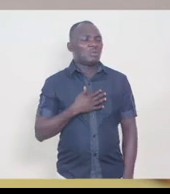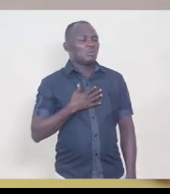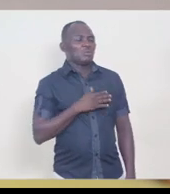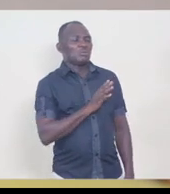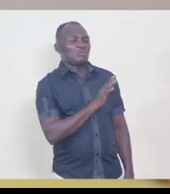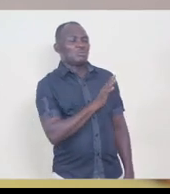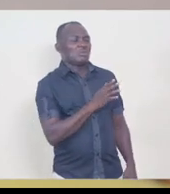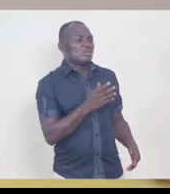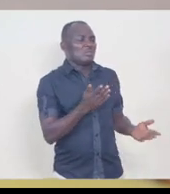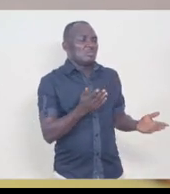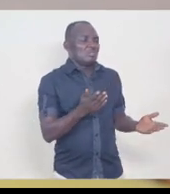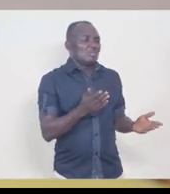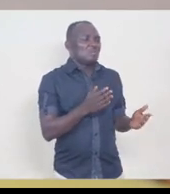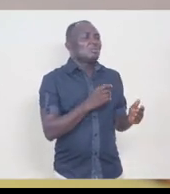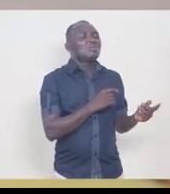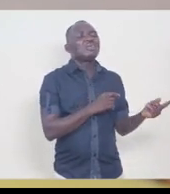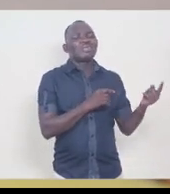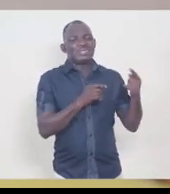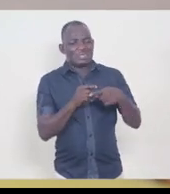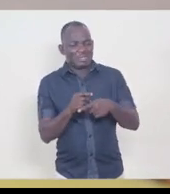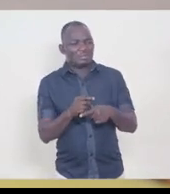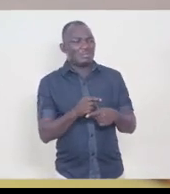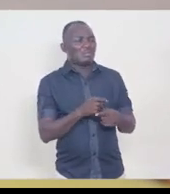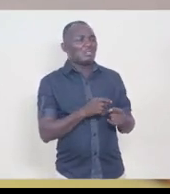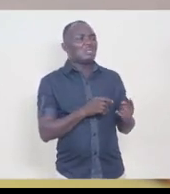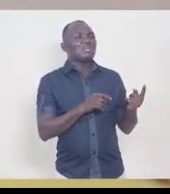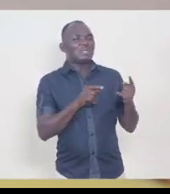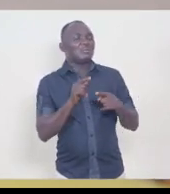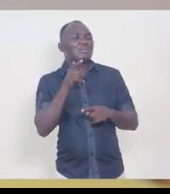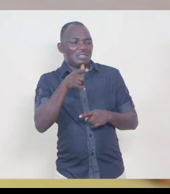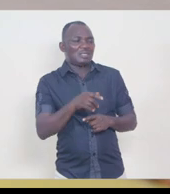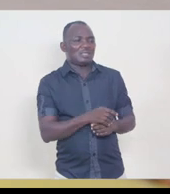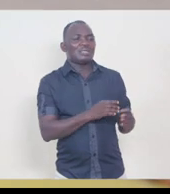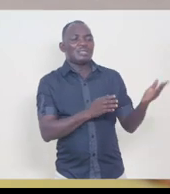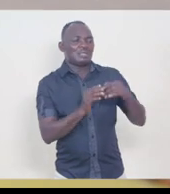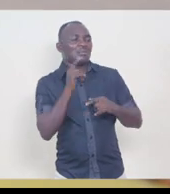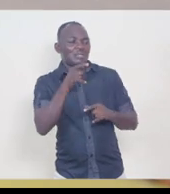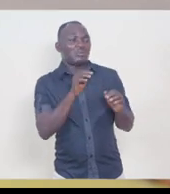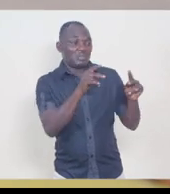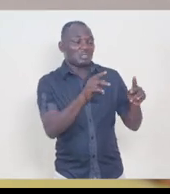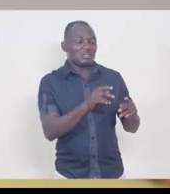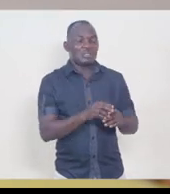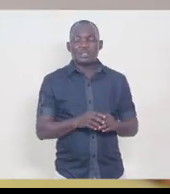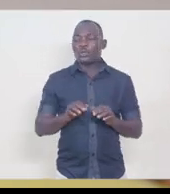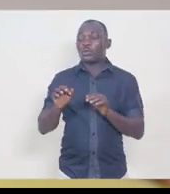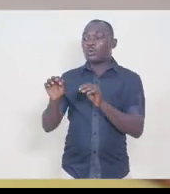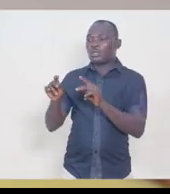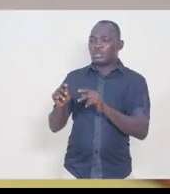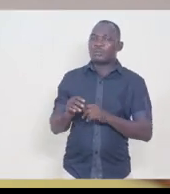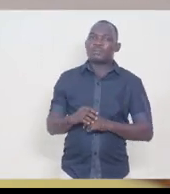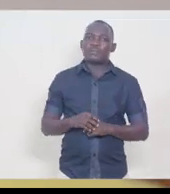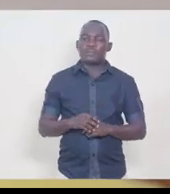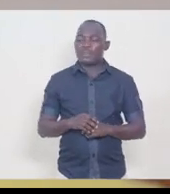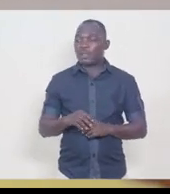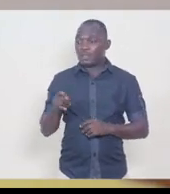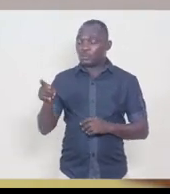No, why don't you come by the office later? Okay? No, it's fine.